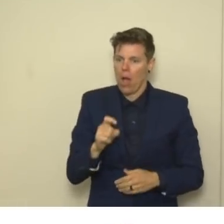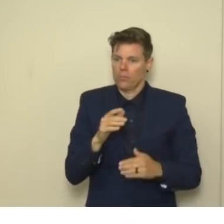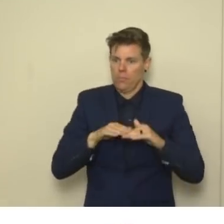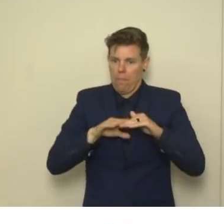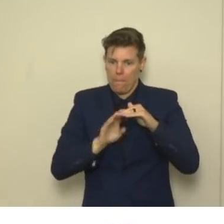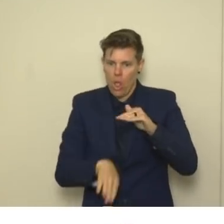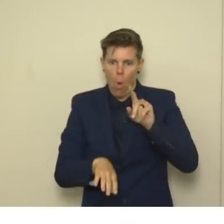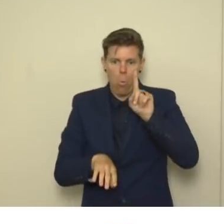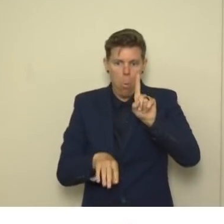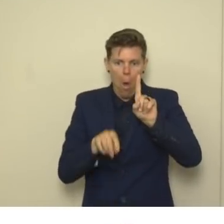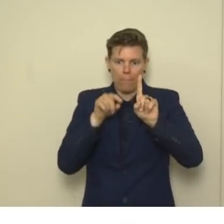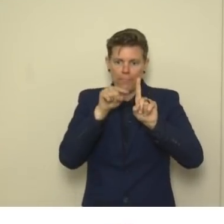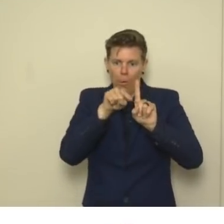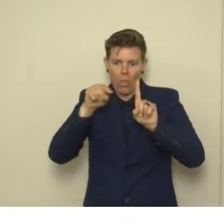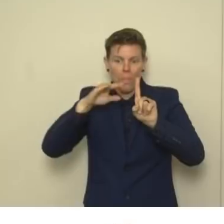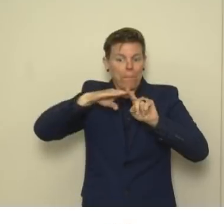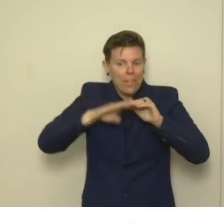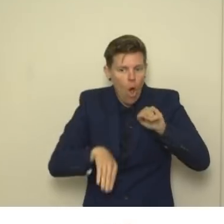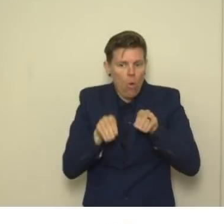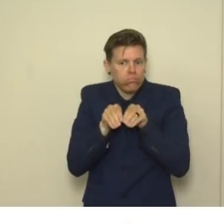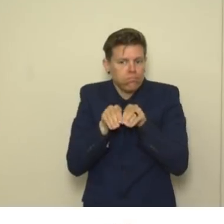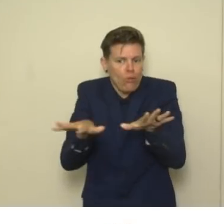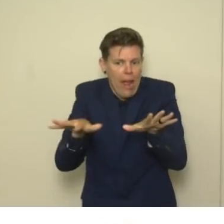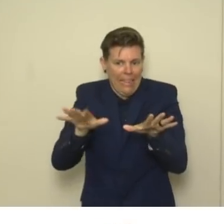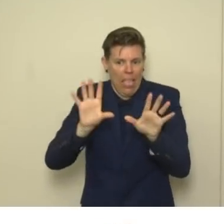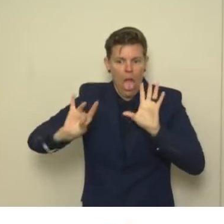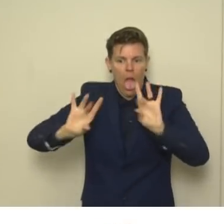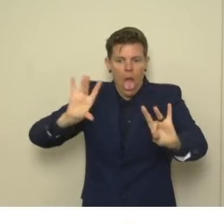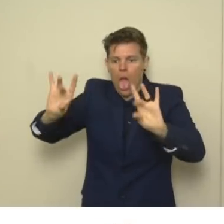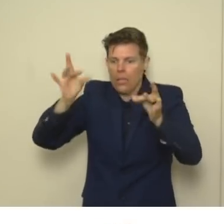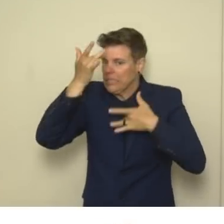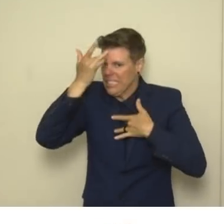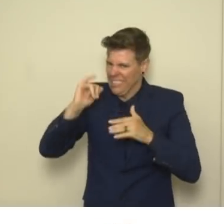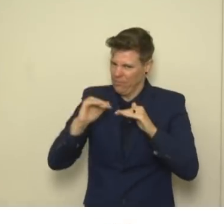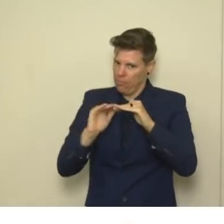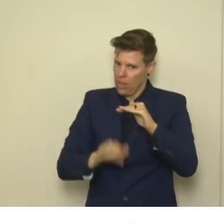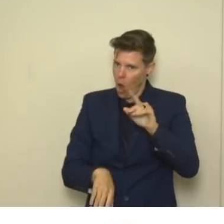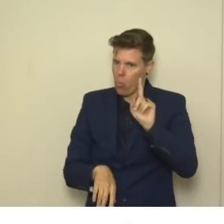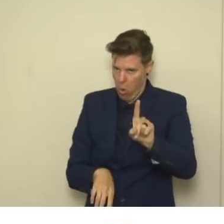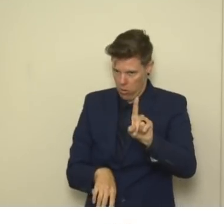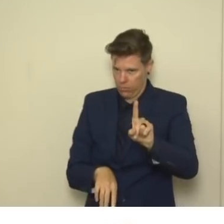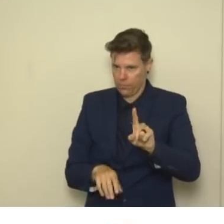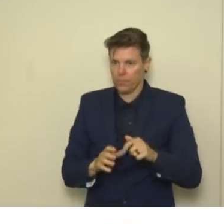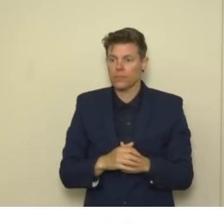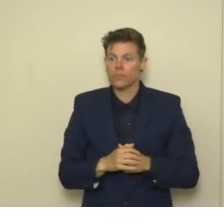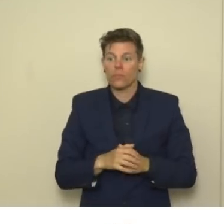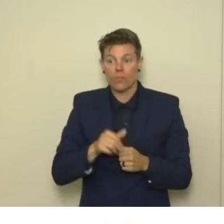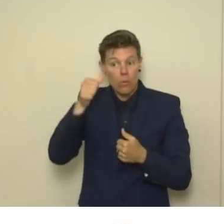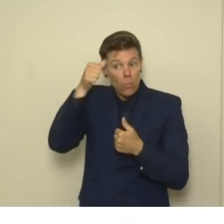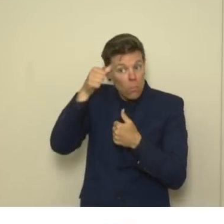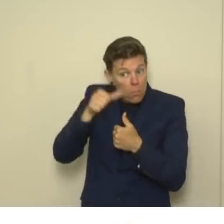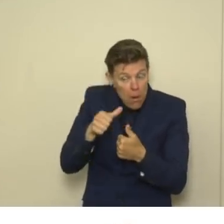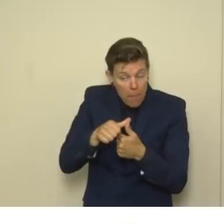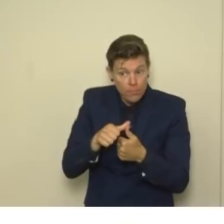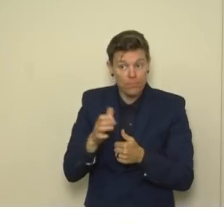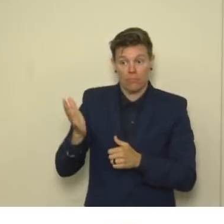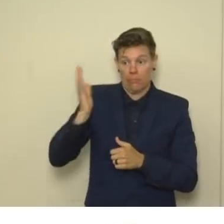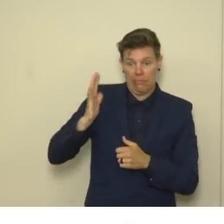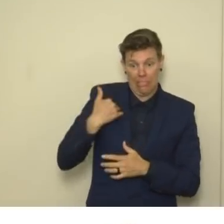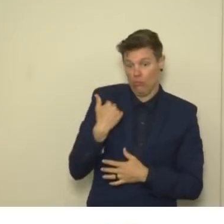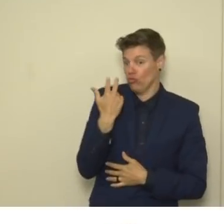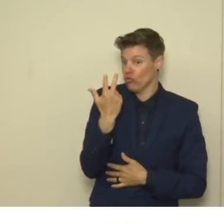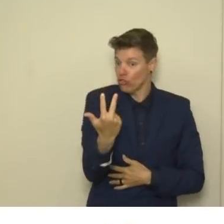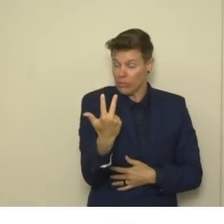sustainable and low. And remember, when New Mexico was doing really well, we were at about a 3%. So out of all the tests taken in a